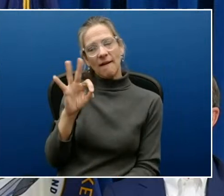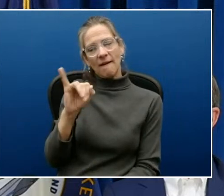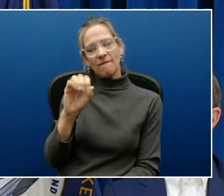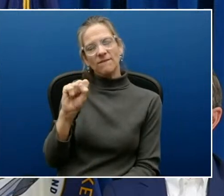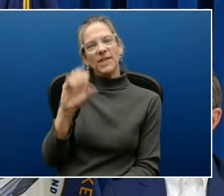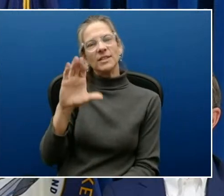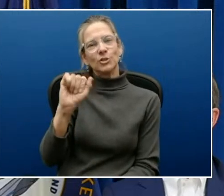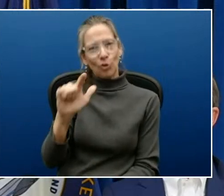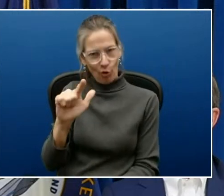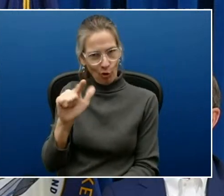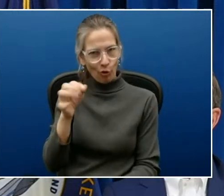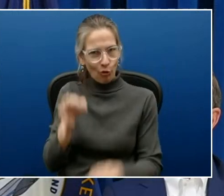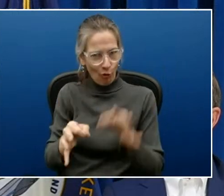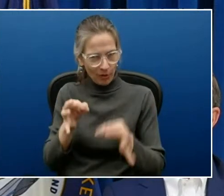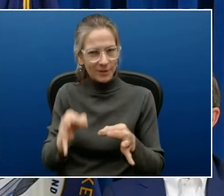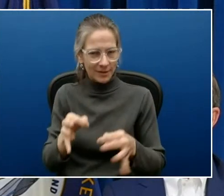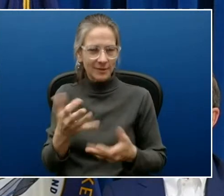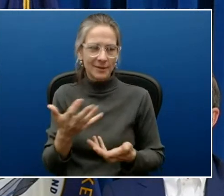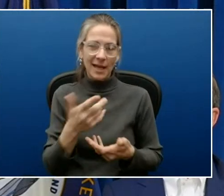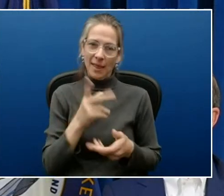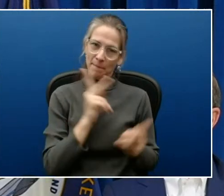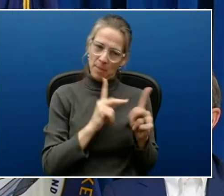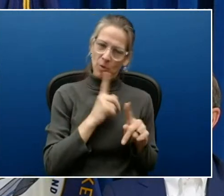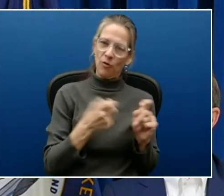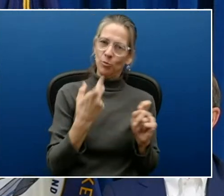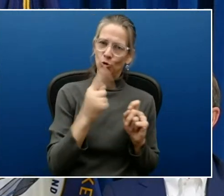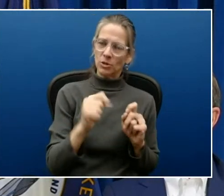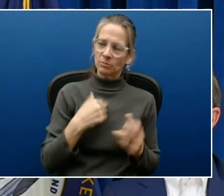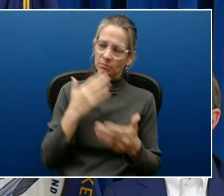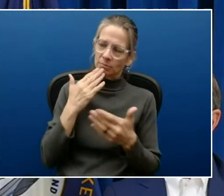and Georgetown, we're very, very grateful for these funds.